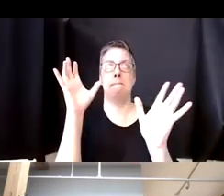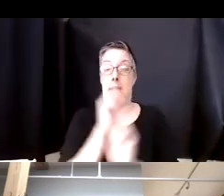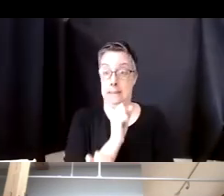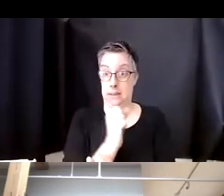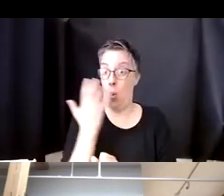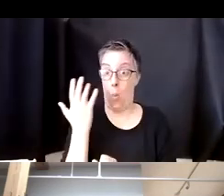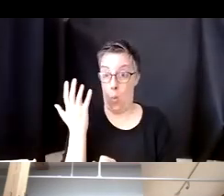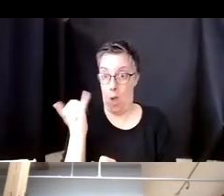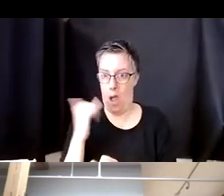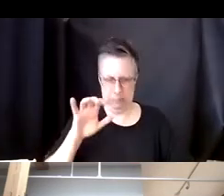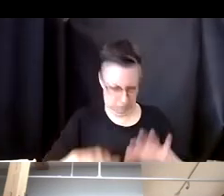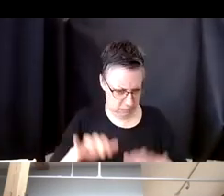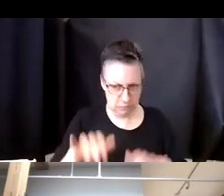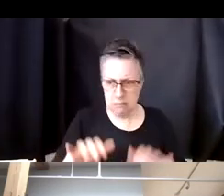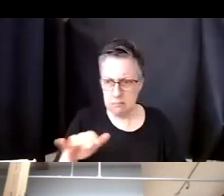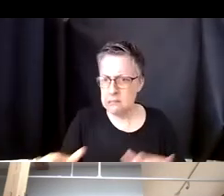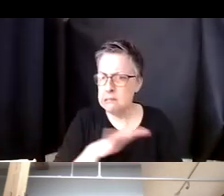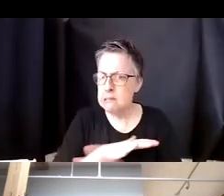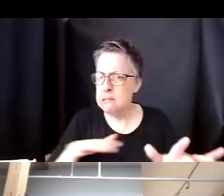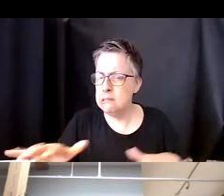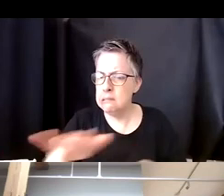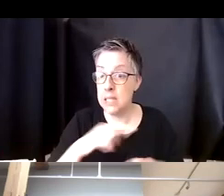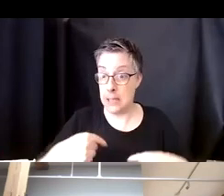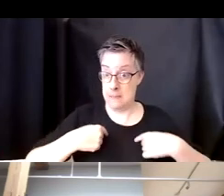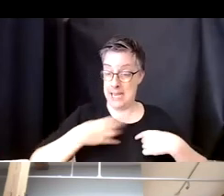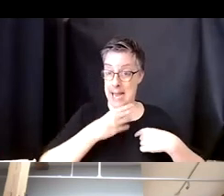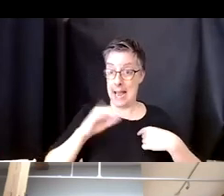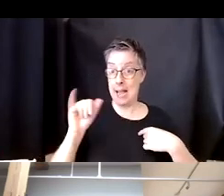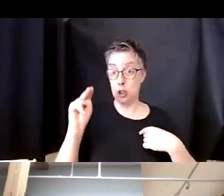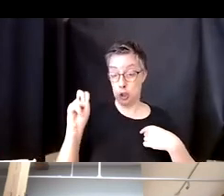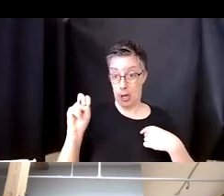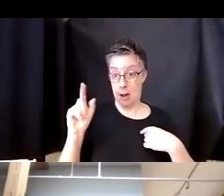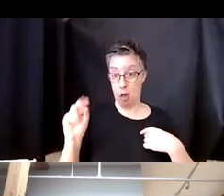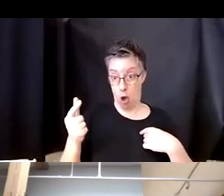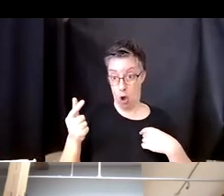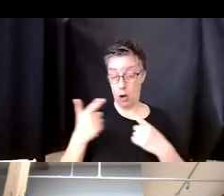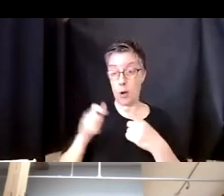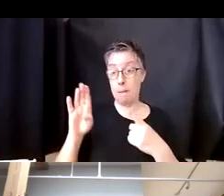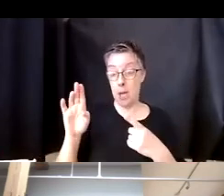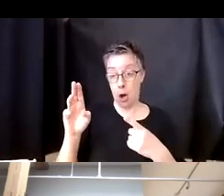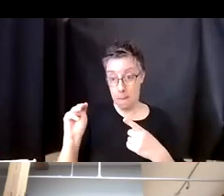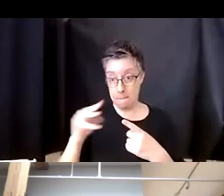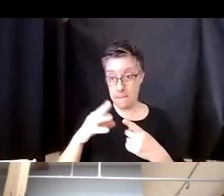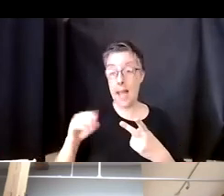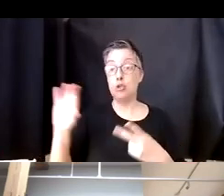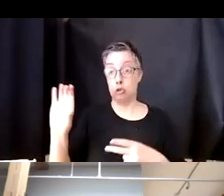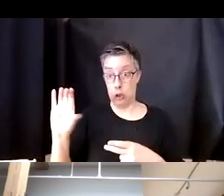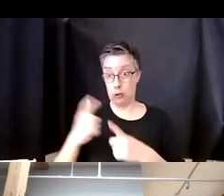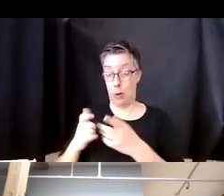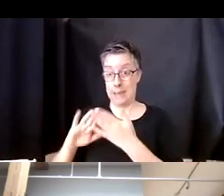live, because I, along with Jane Long from BRM and Christian Hernandez from the city,